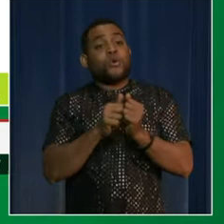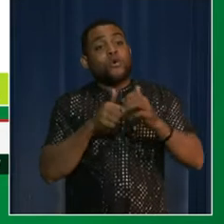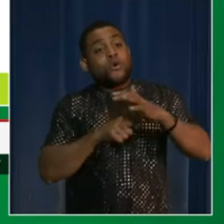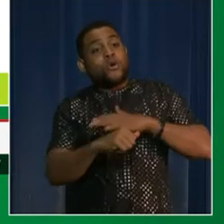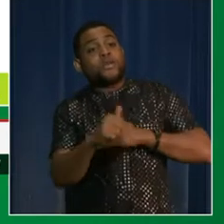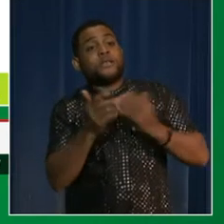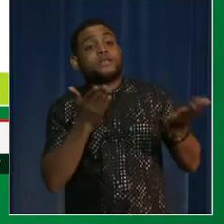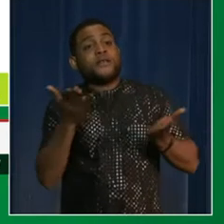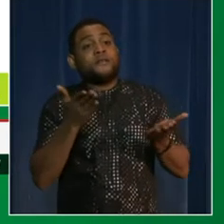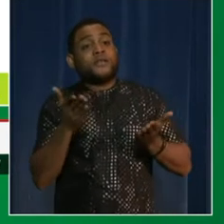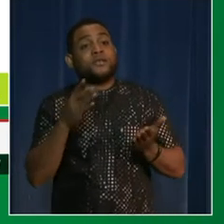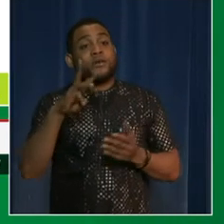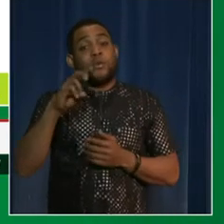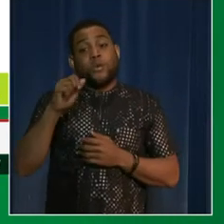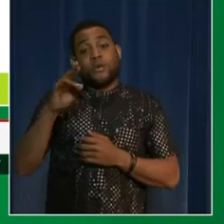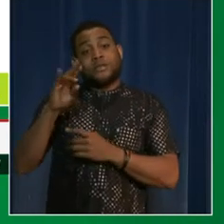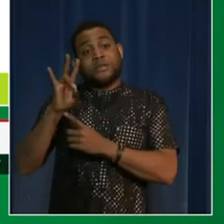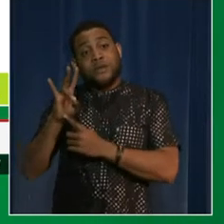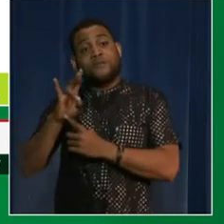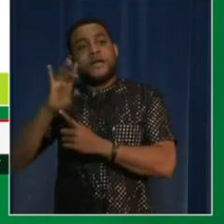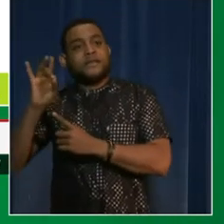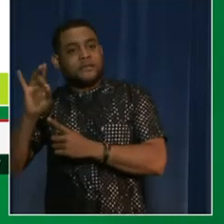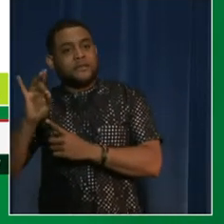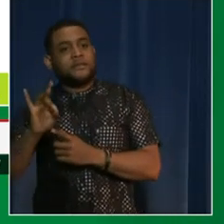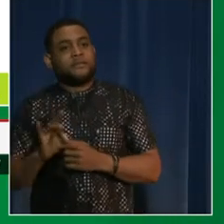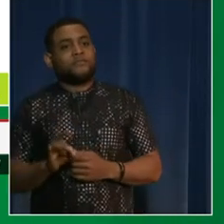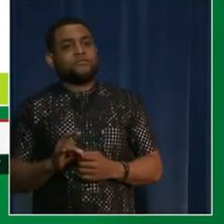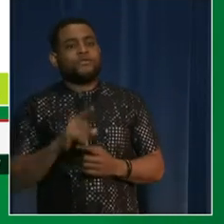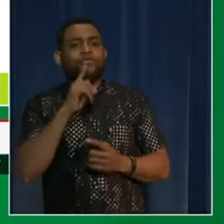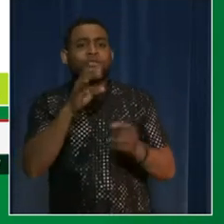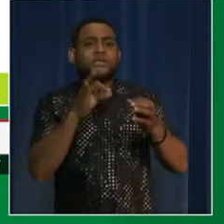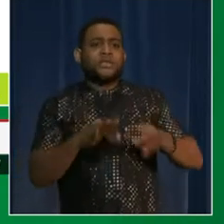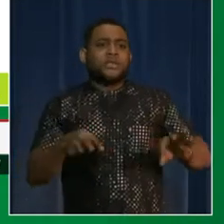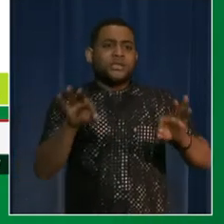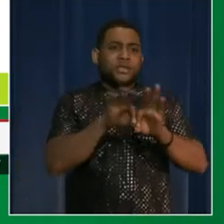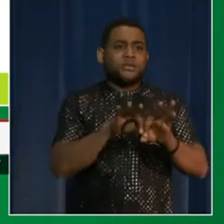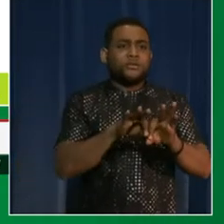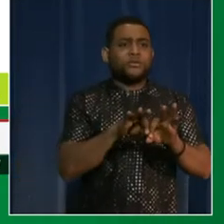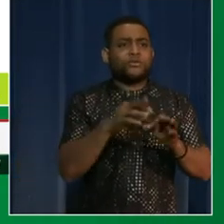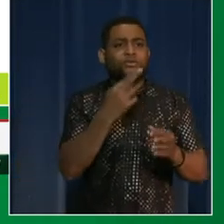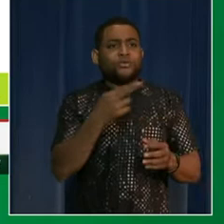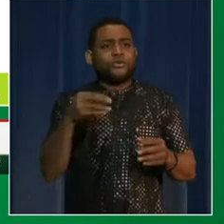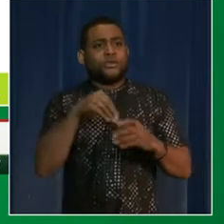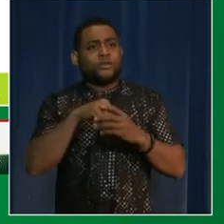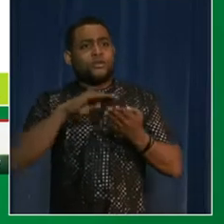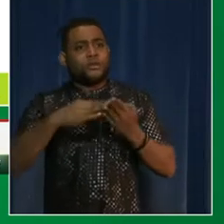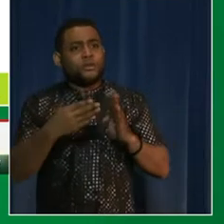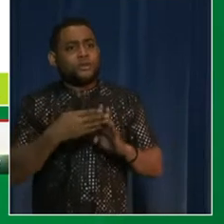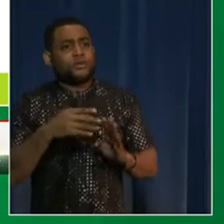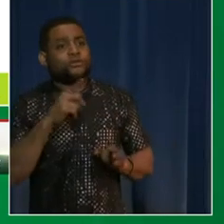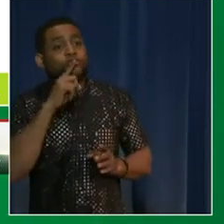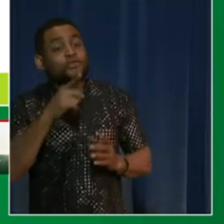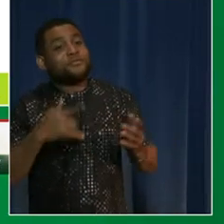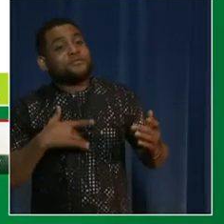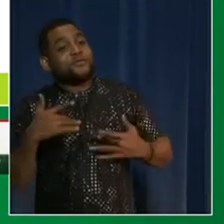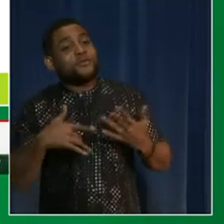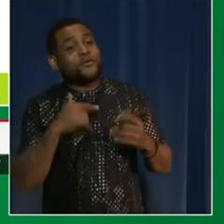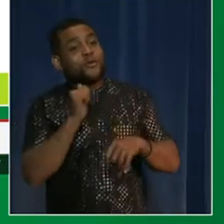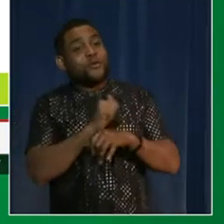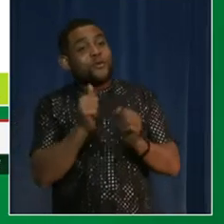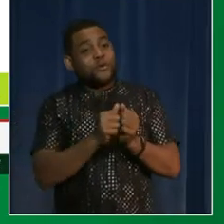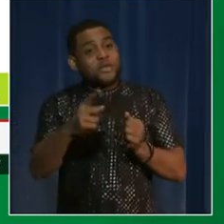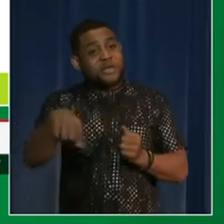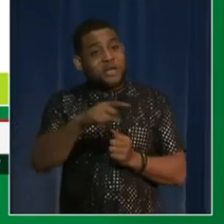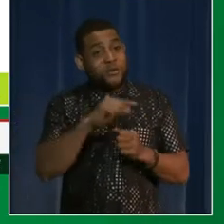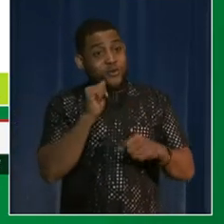districts. They are such a critical resource in the community, and we are really delighted to work with them. And with that, I'd like to introduce Jason